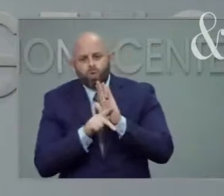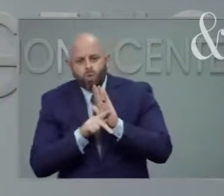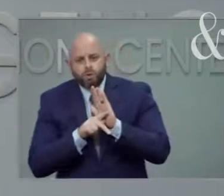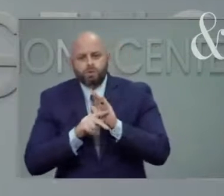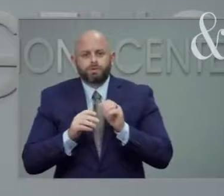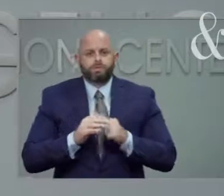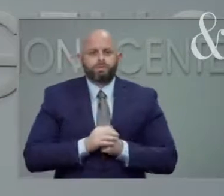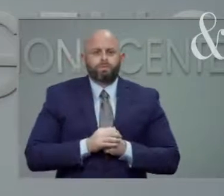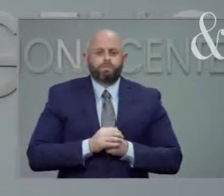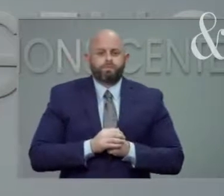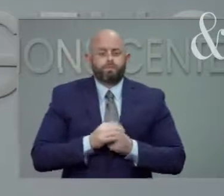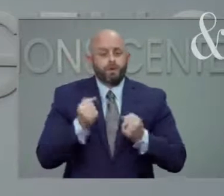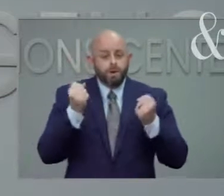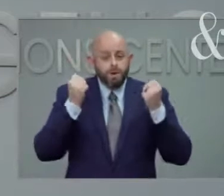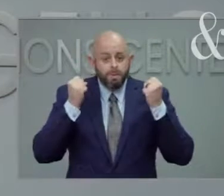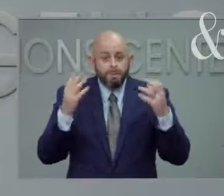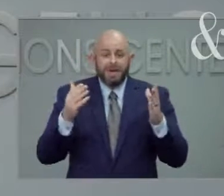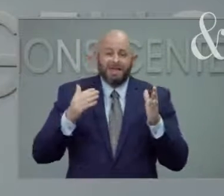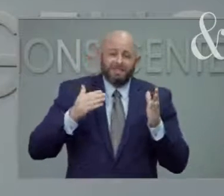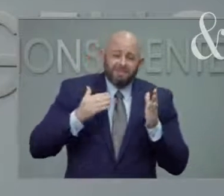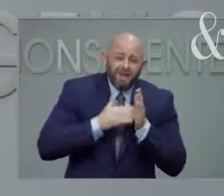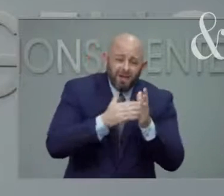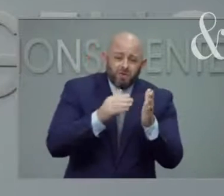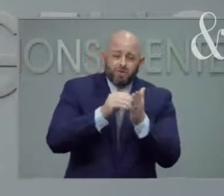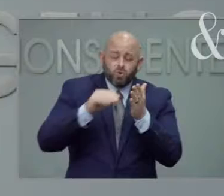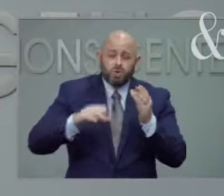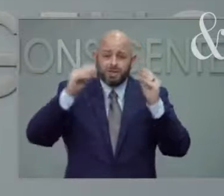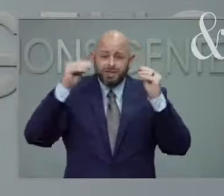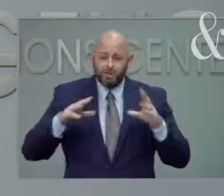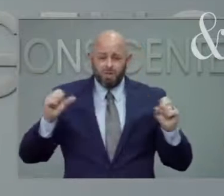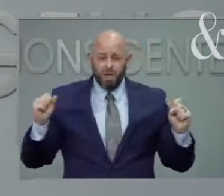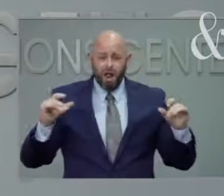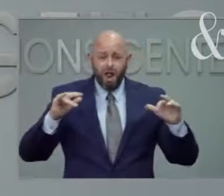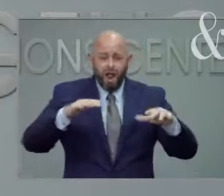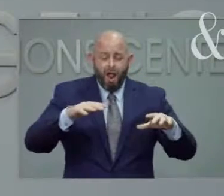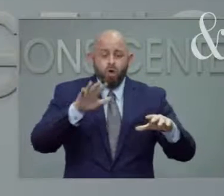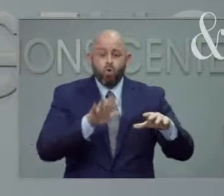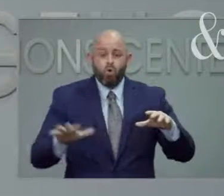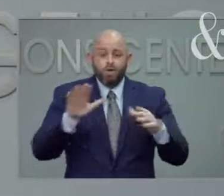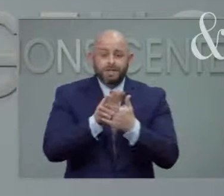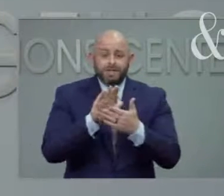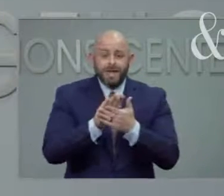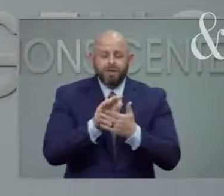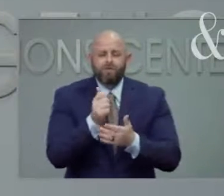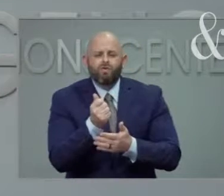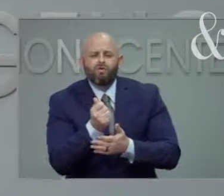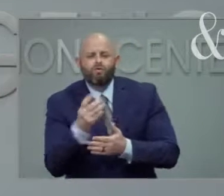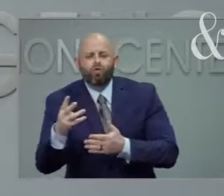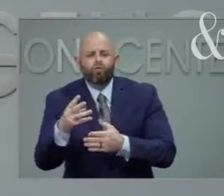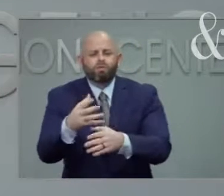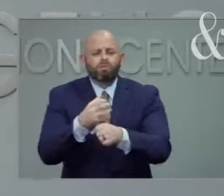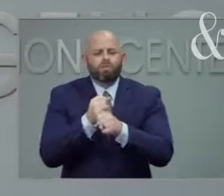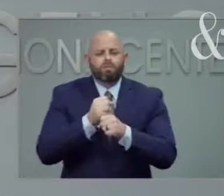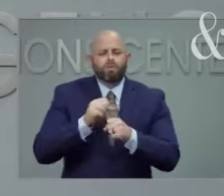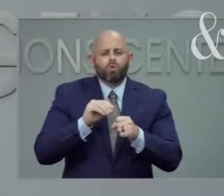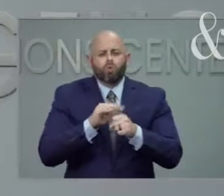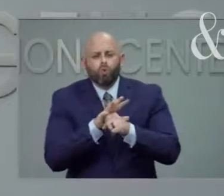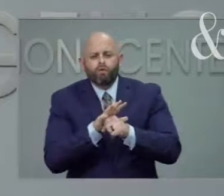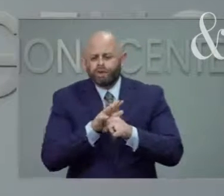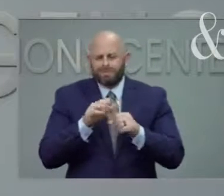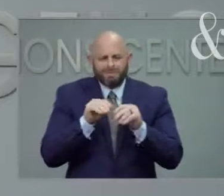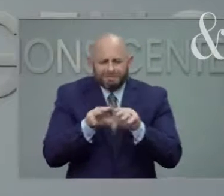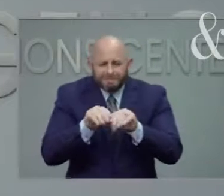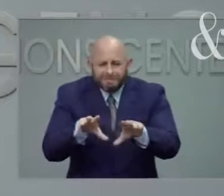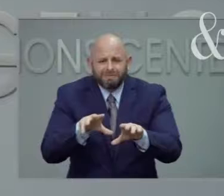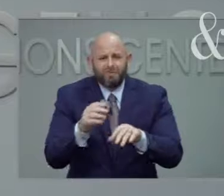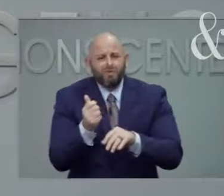thousands of students and teachers attending in-person school across the state, we have seen few COVID-19 clusters in our public schools. And I'm grateful